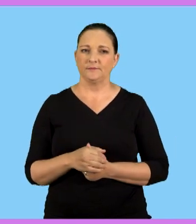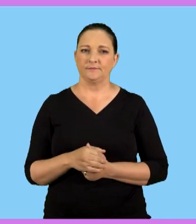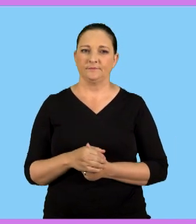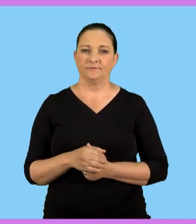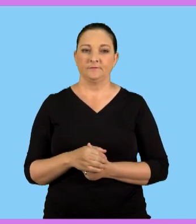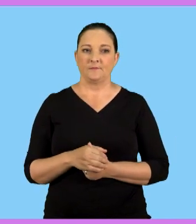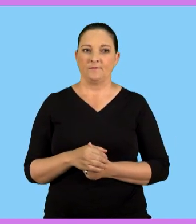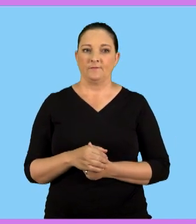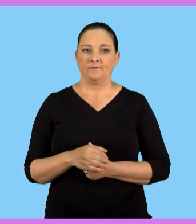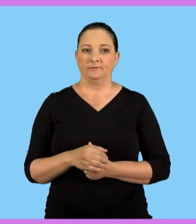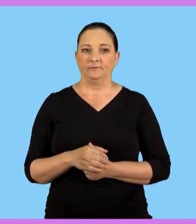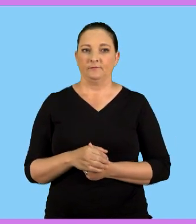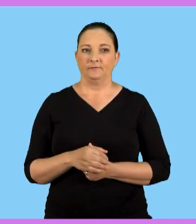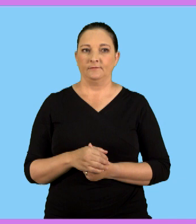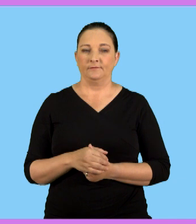Okay,